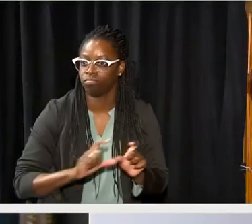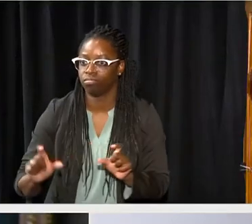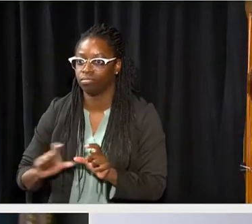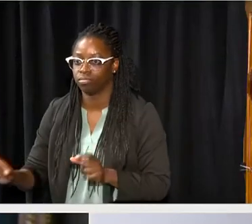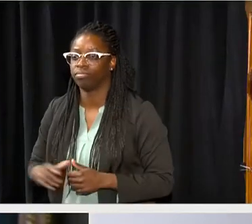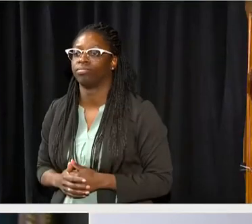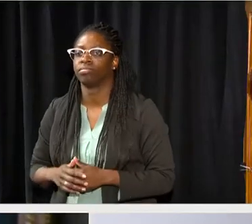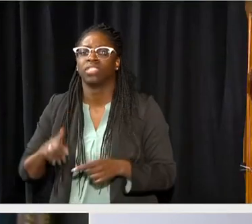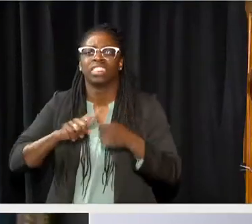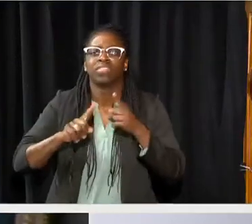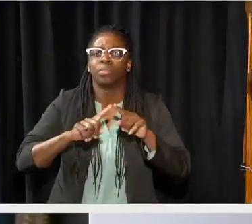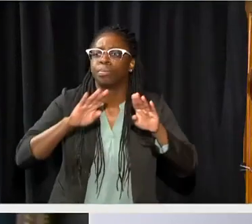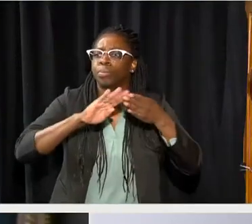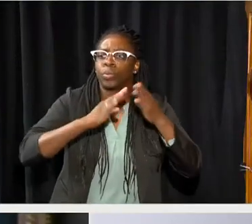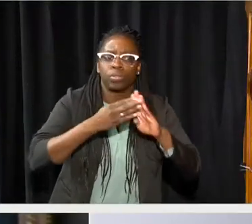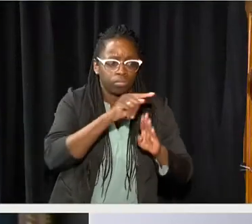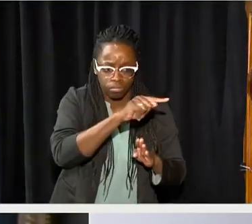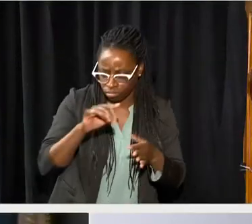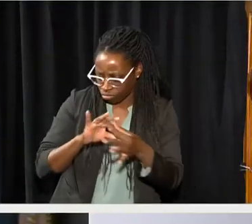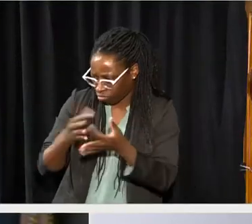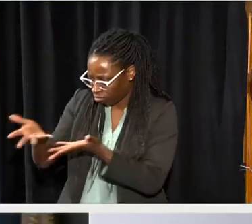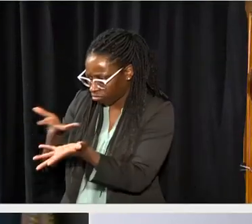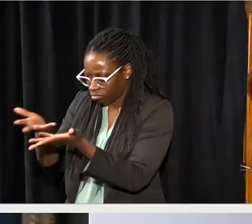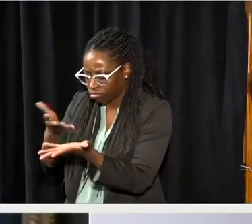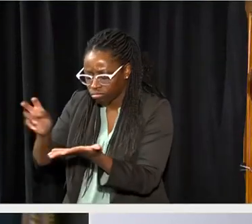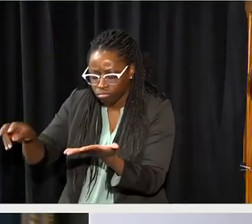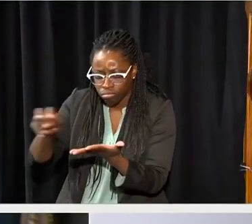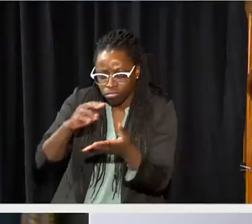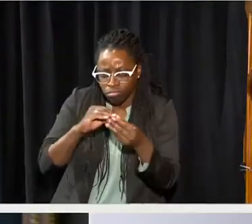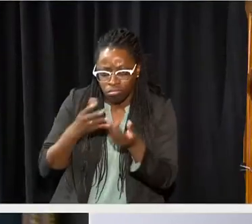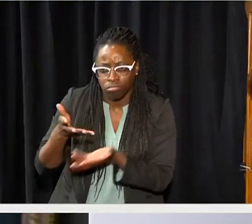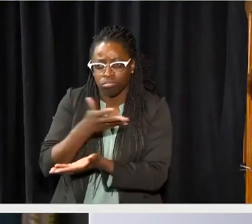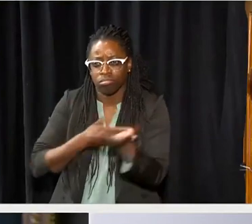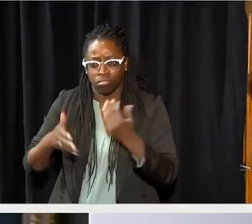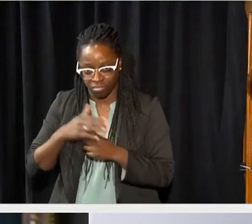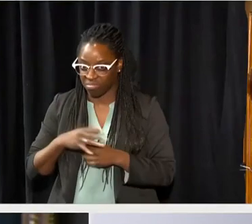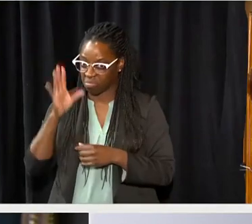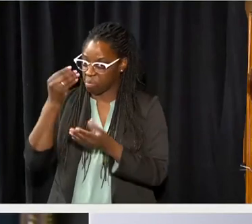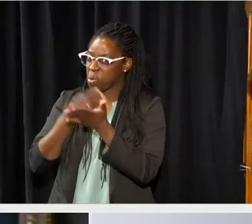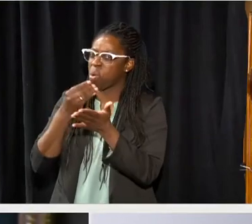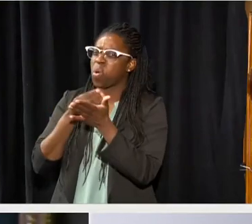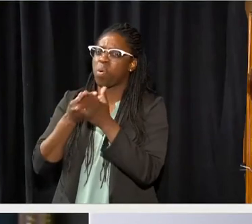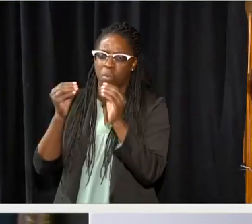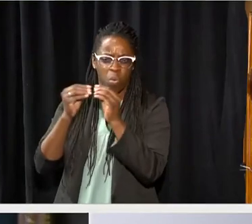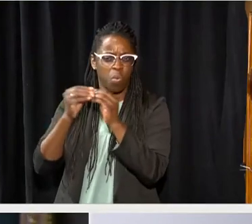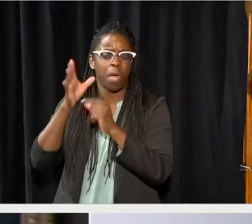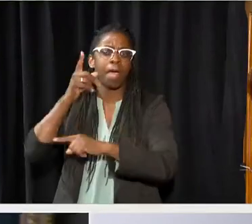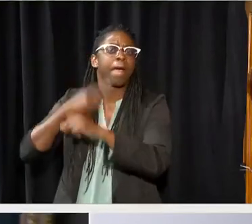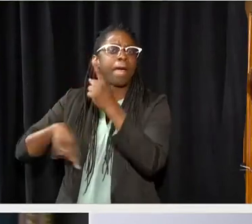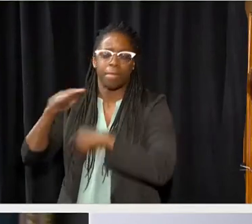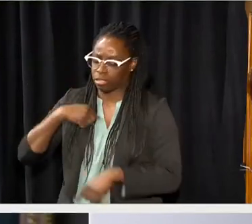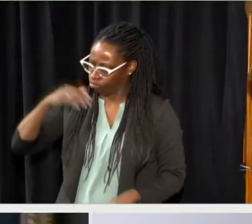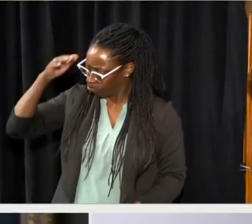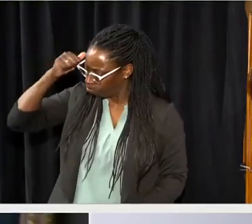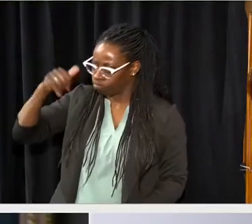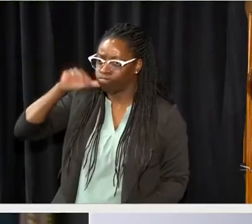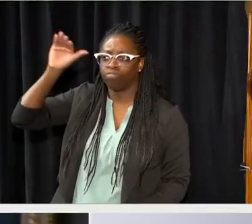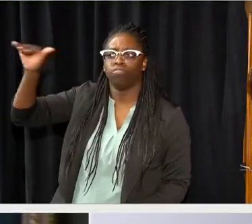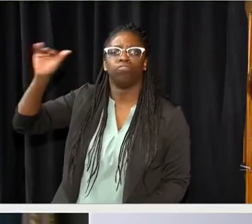the Cape and across our state. There's much more to come, and we are going to continue to get after it every single